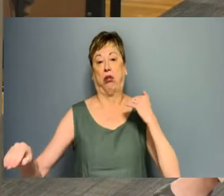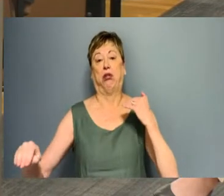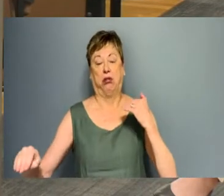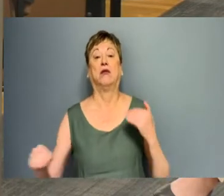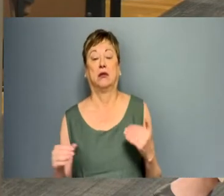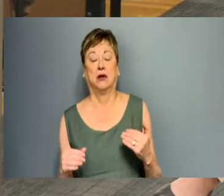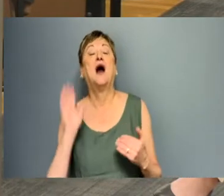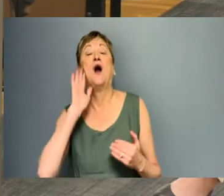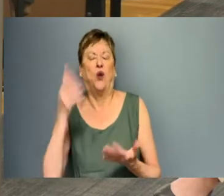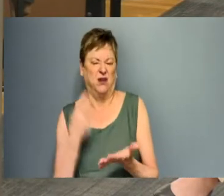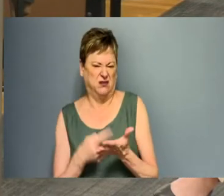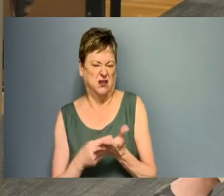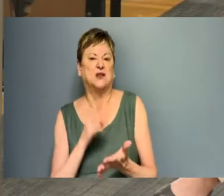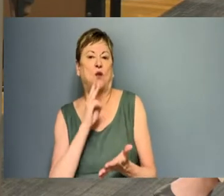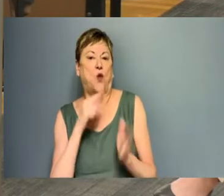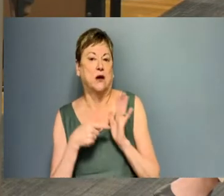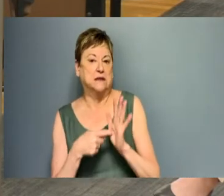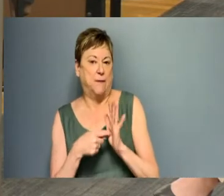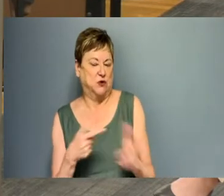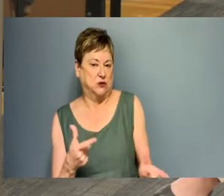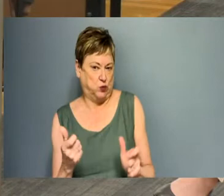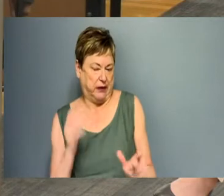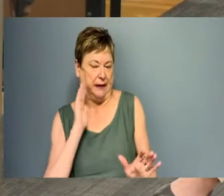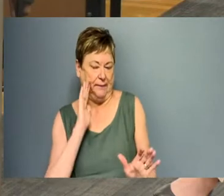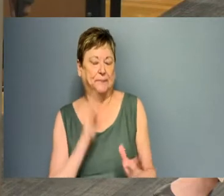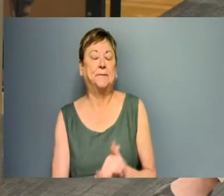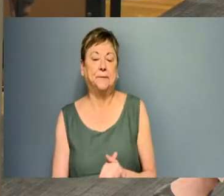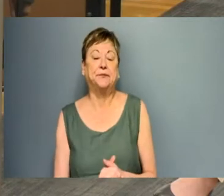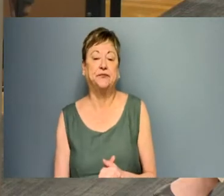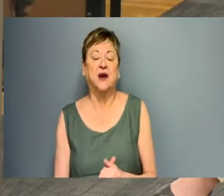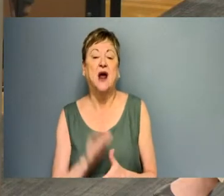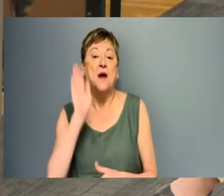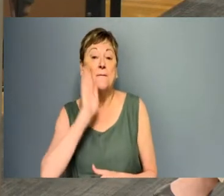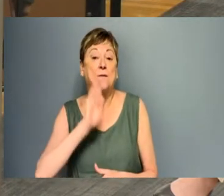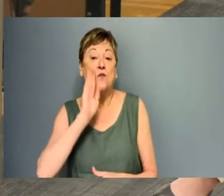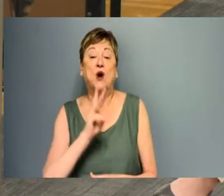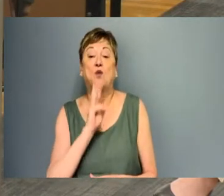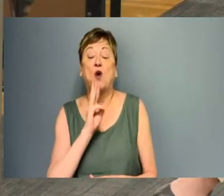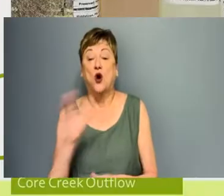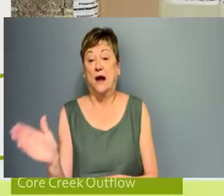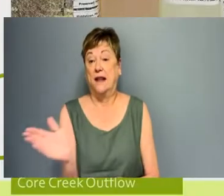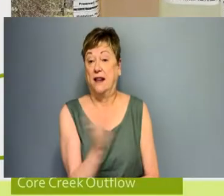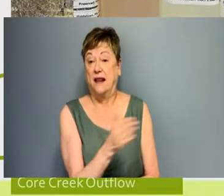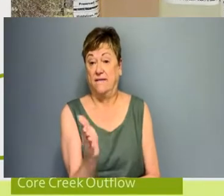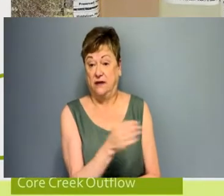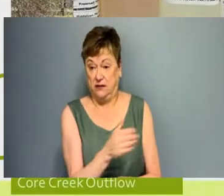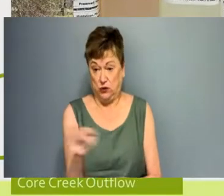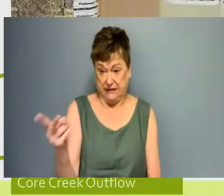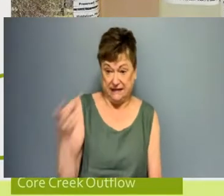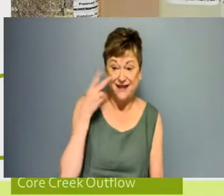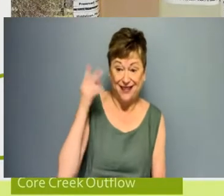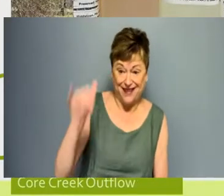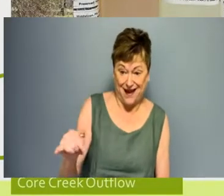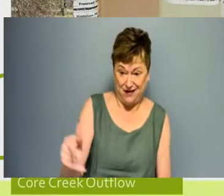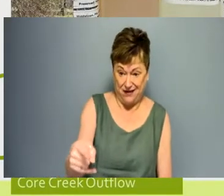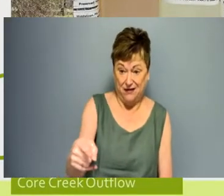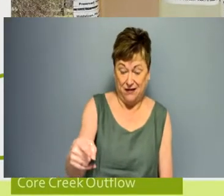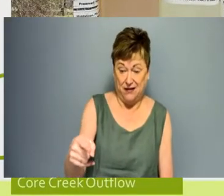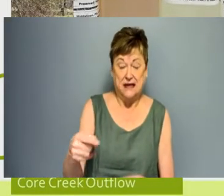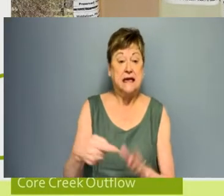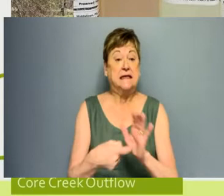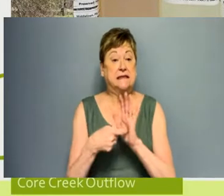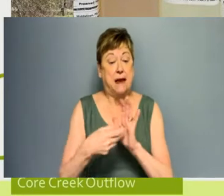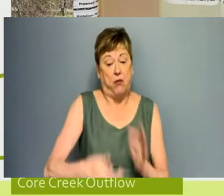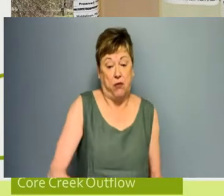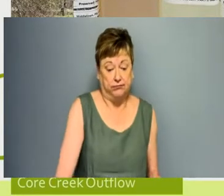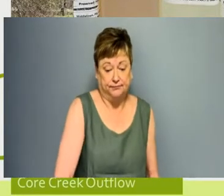I'll discuss the water samples really quickly. The brown water to the left-hand side, this is a grab sample taken this spring,